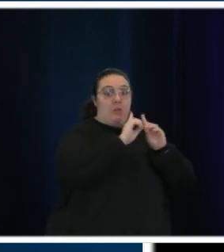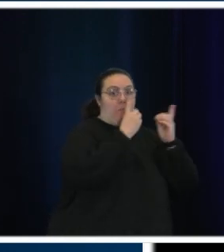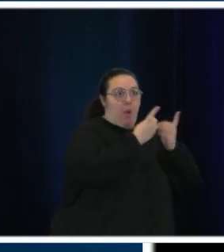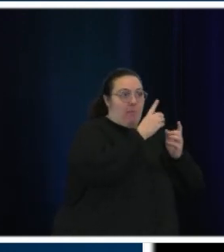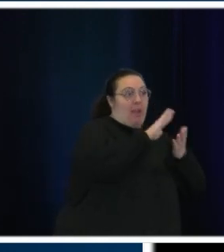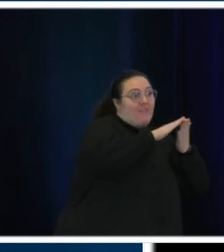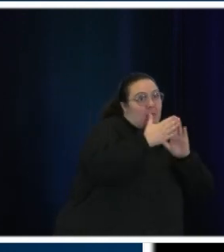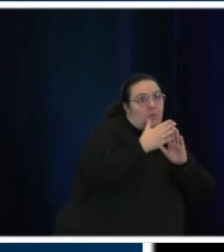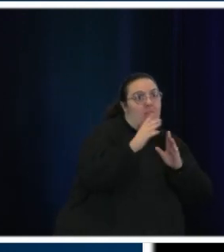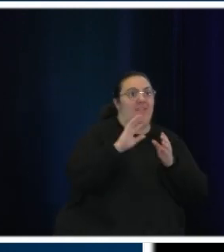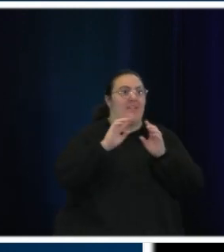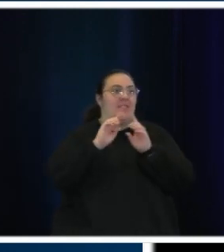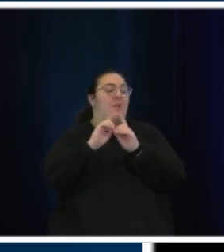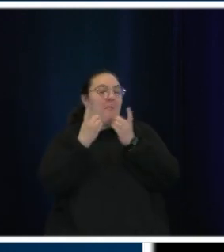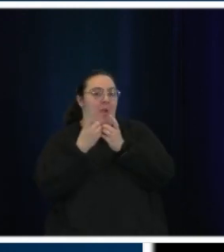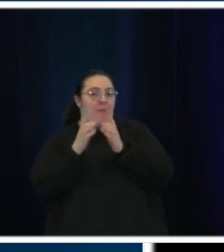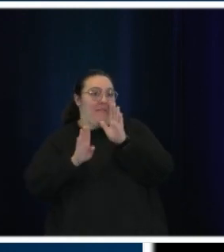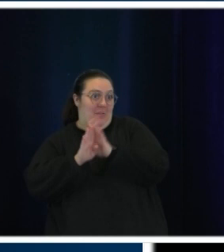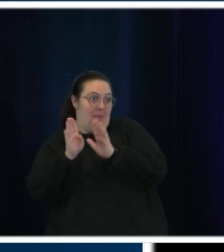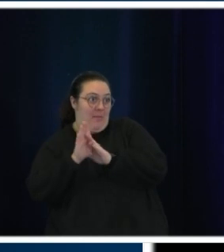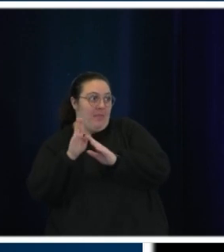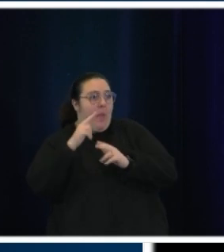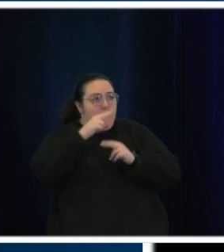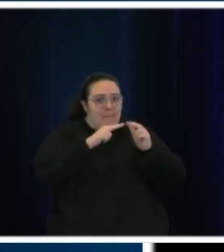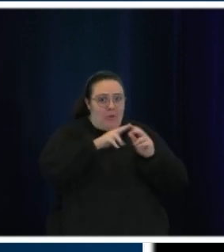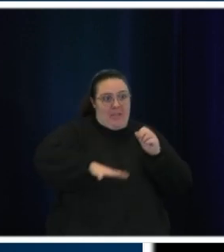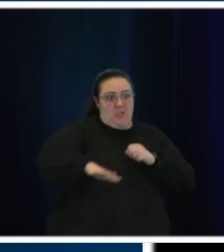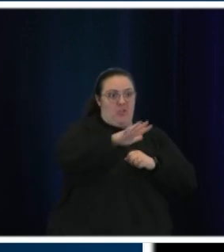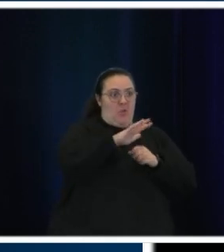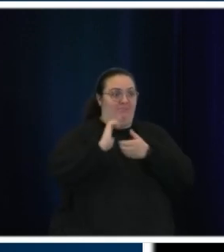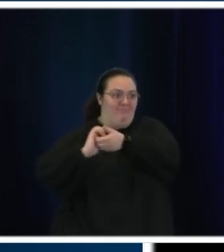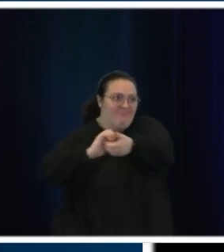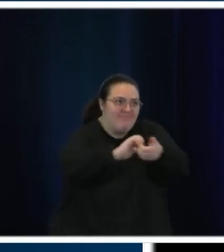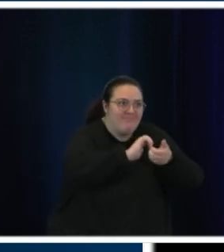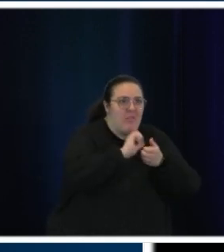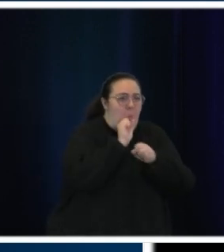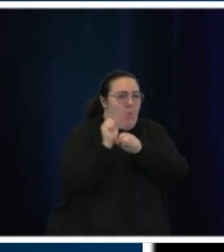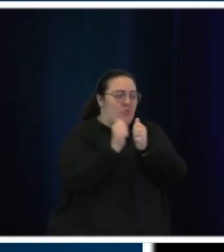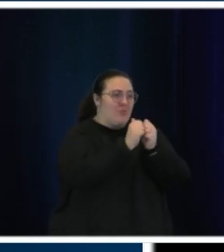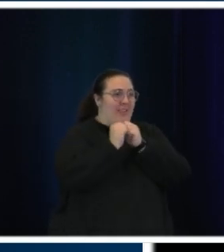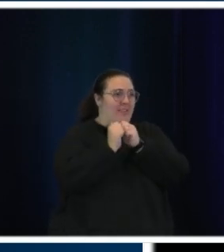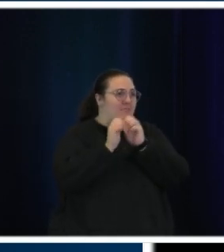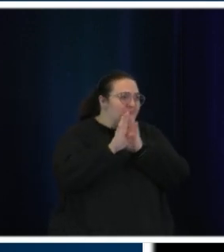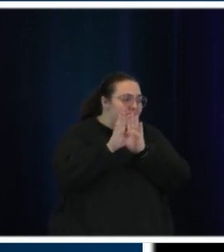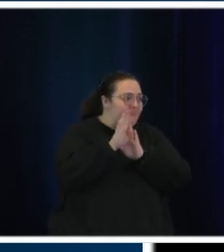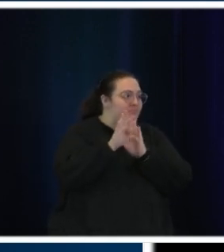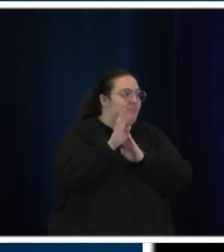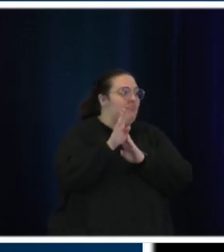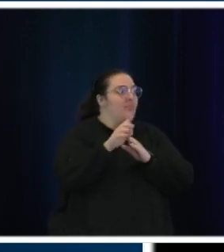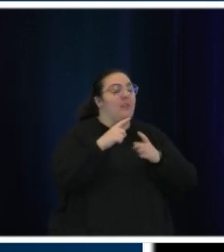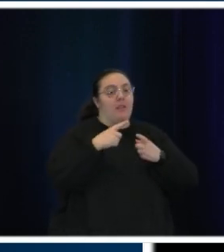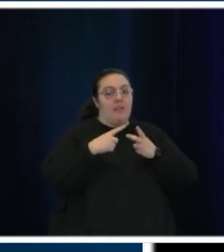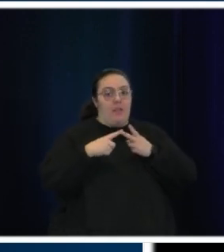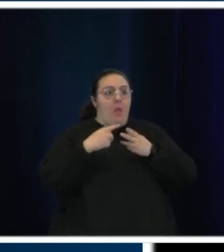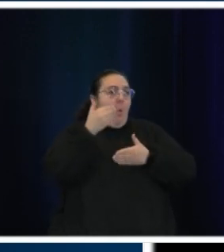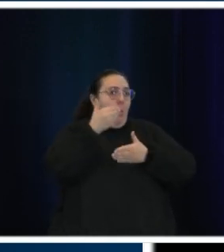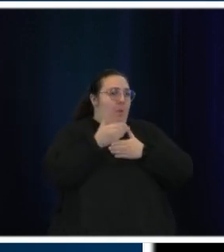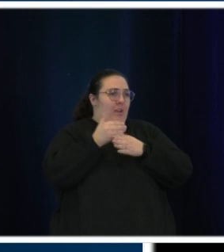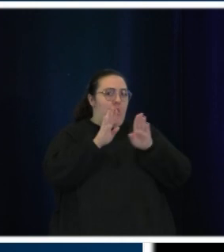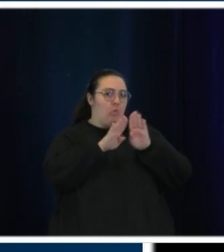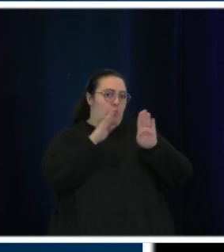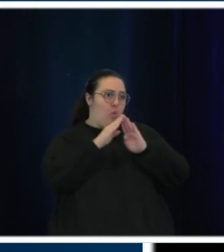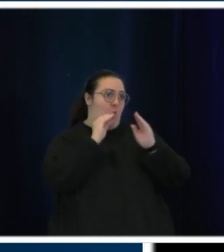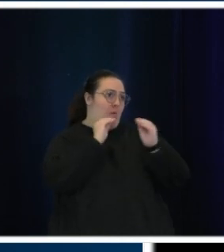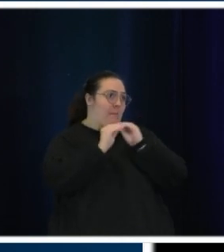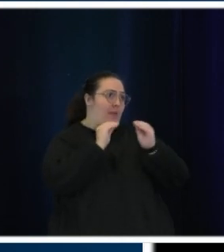Development and Building and Zoning in the City of Columbus. And then I mentioned the window and door repairs that